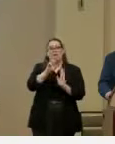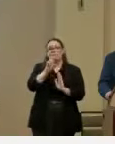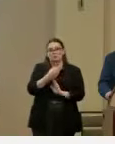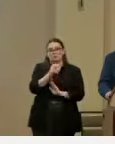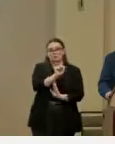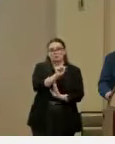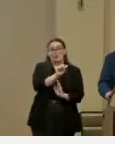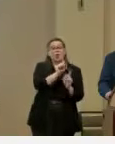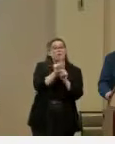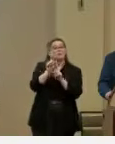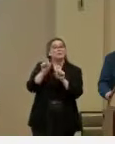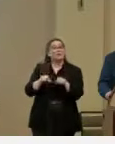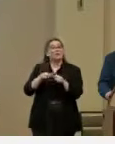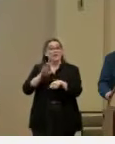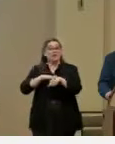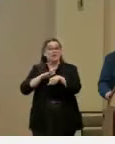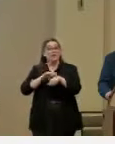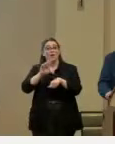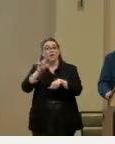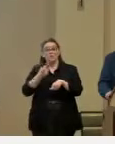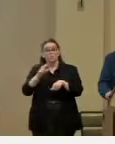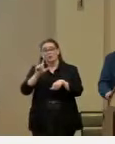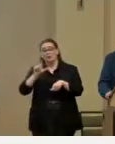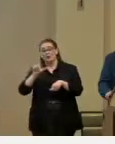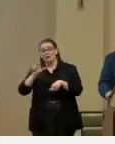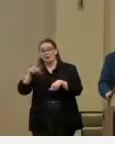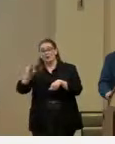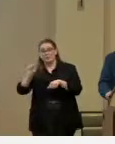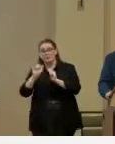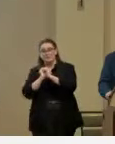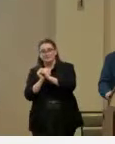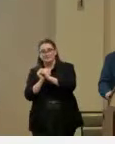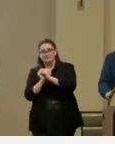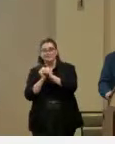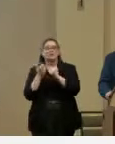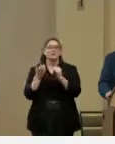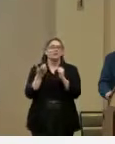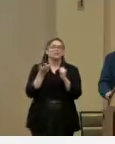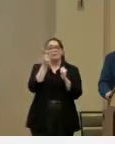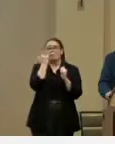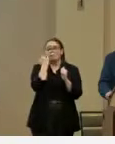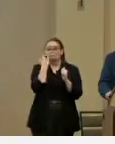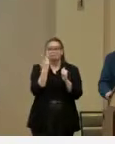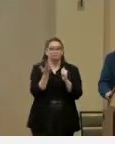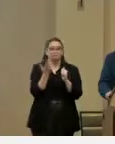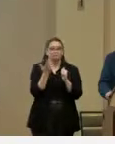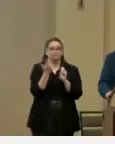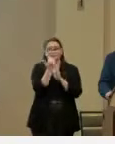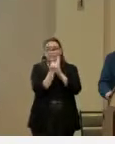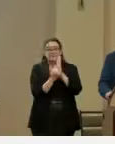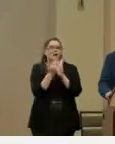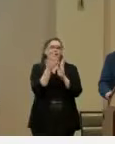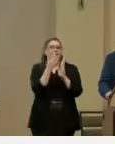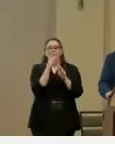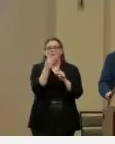identify a rupus or lupus and rheumatoid overlap. So you would want to give, let's say, Benlysta, which is a